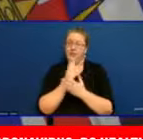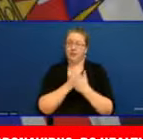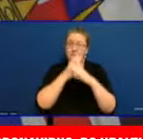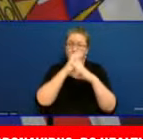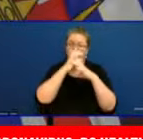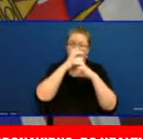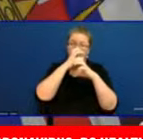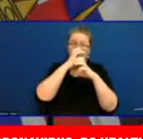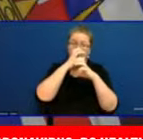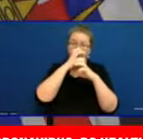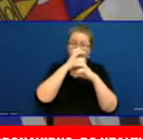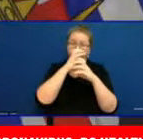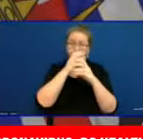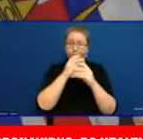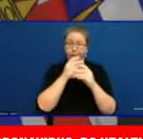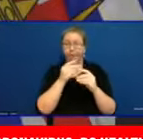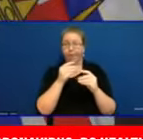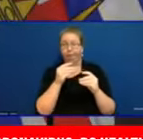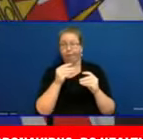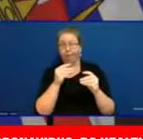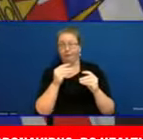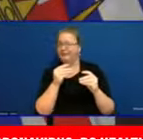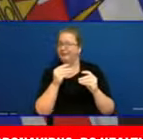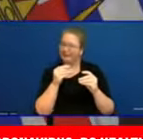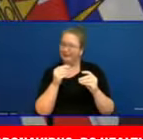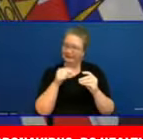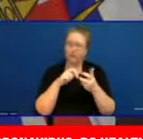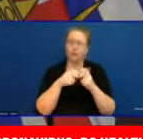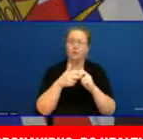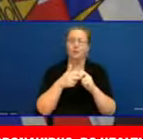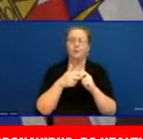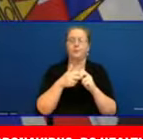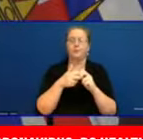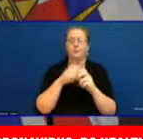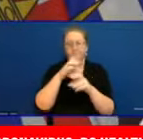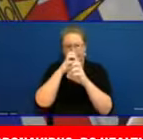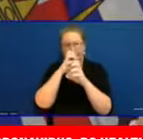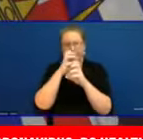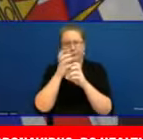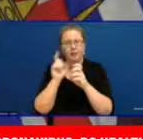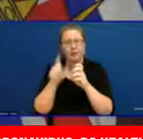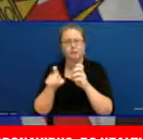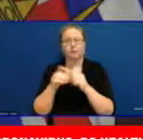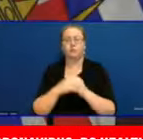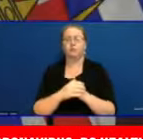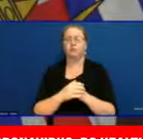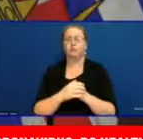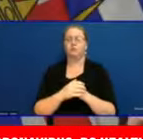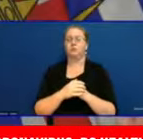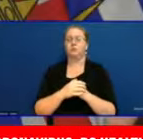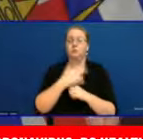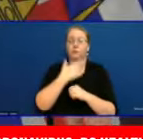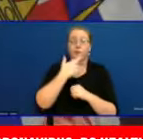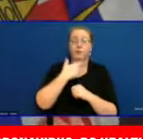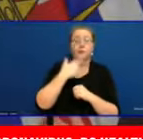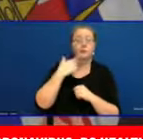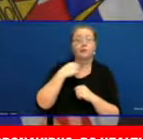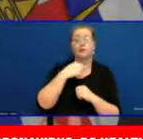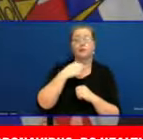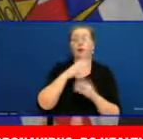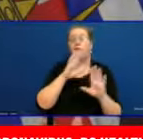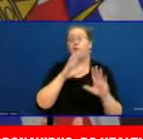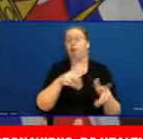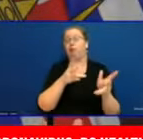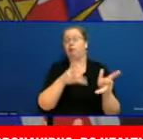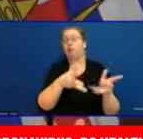restaurants aren't paying attention to people mixing and gathering, we can have exposures, and that can lead to transmission. We know in